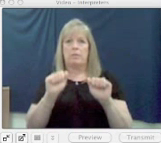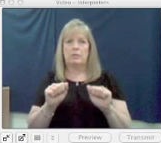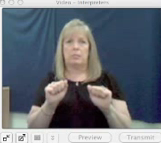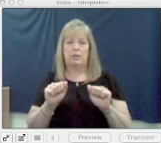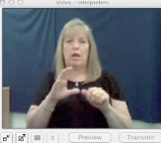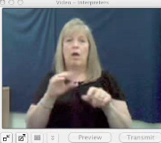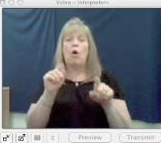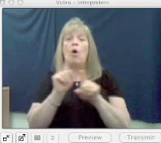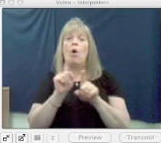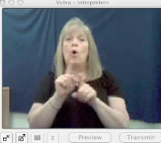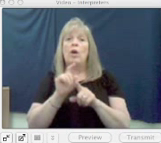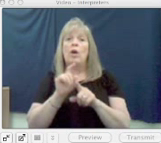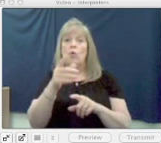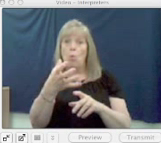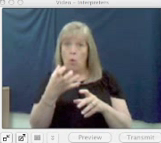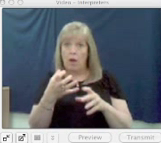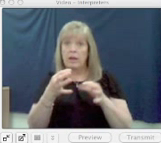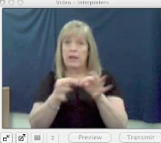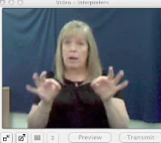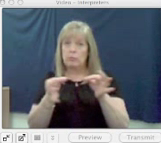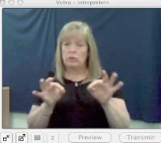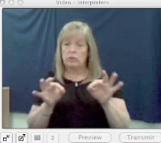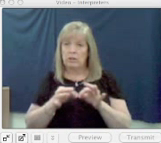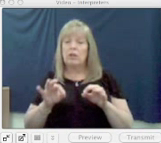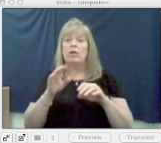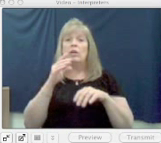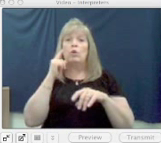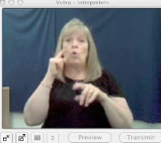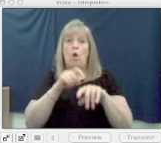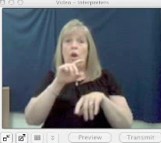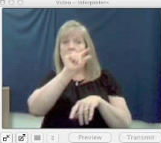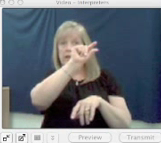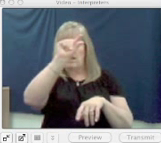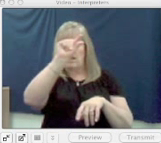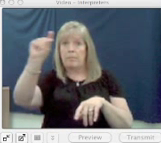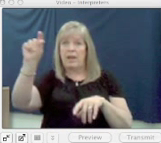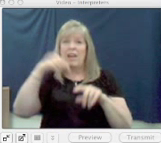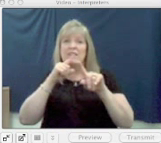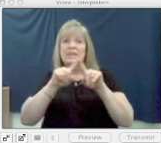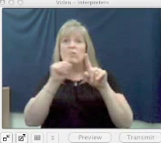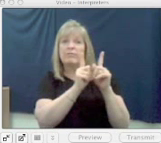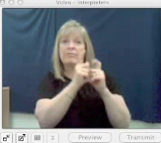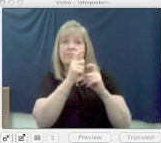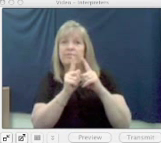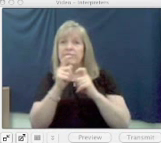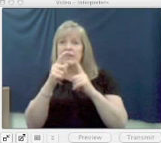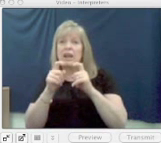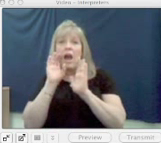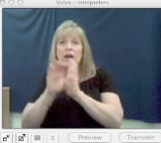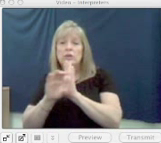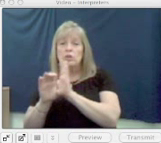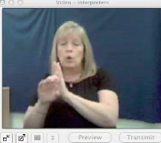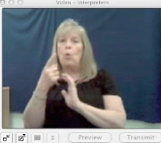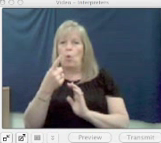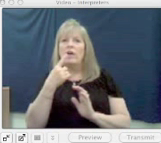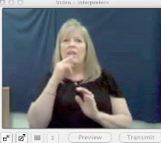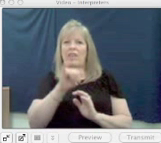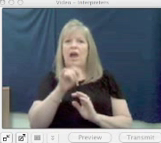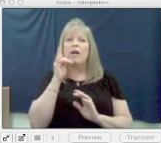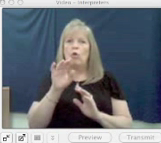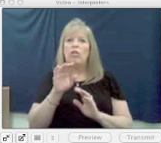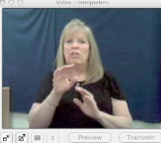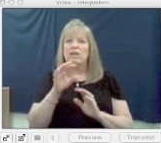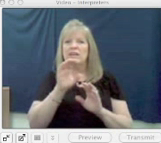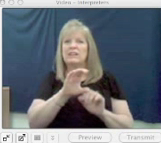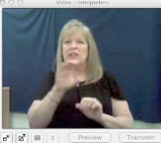you want closed captioning, along the top there are various icons, and one of them is the closed captioning icon. So